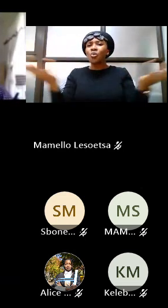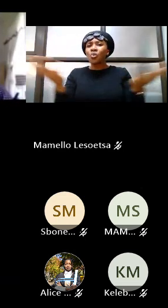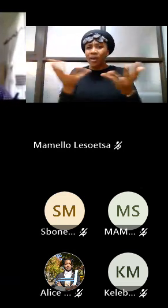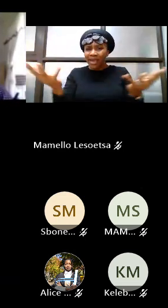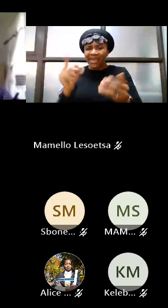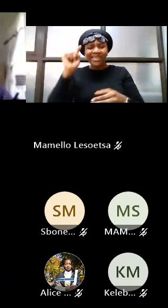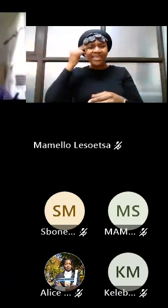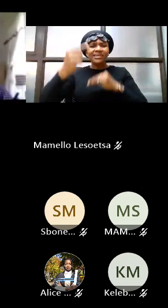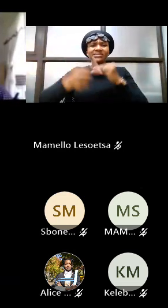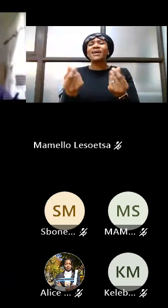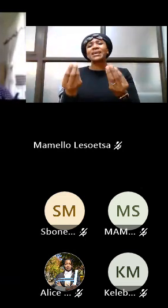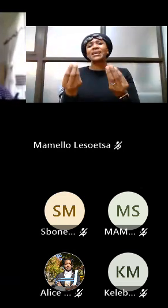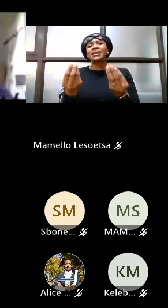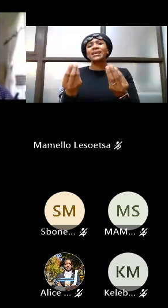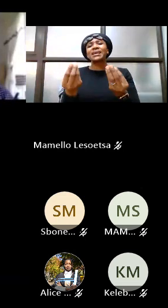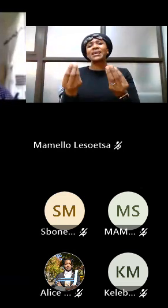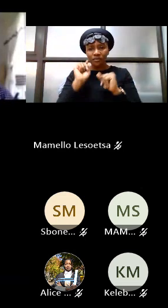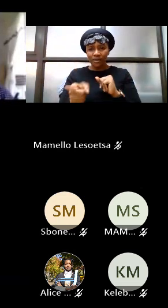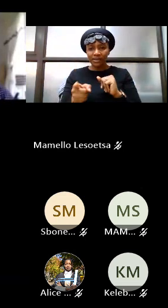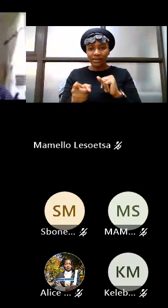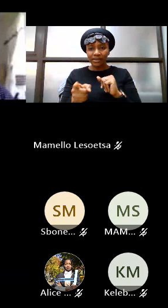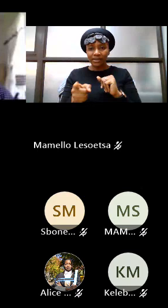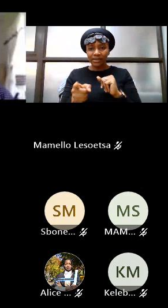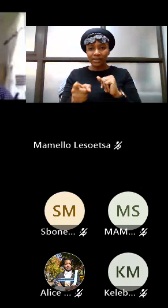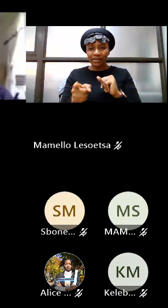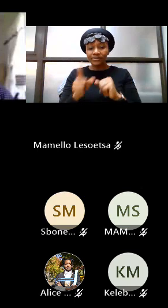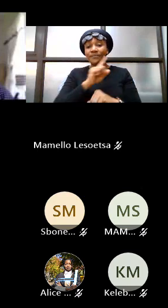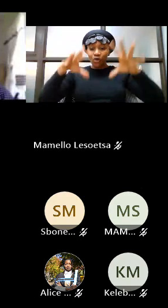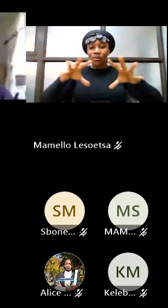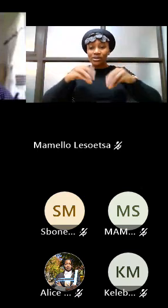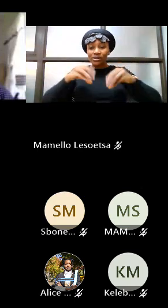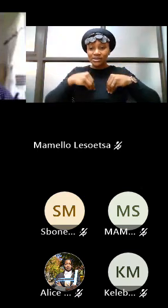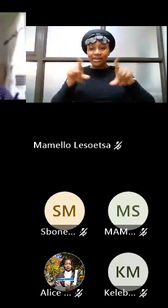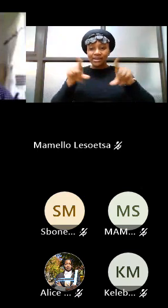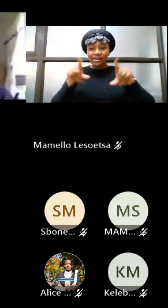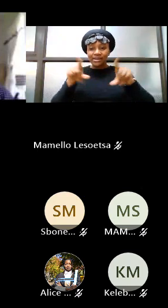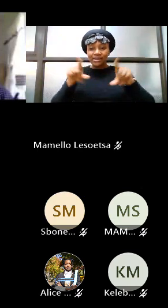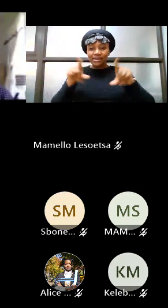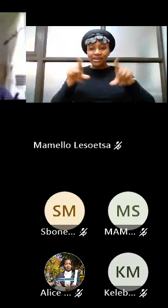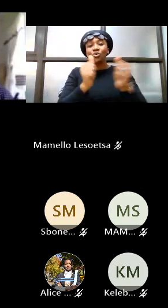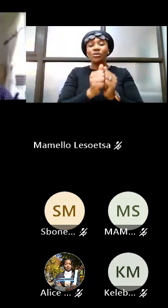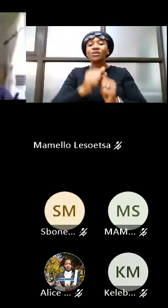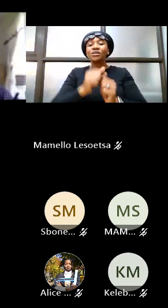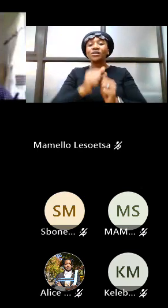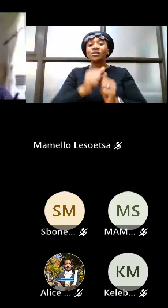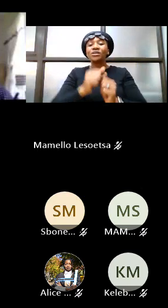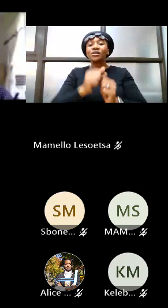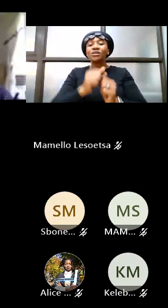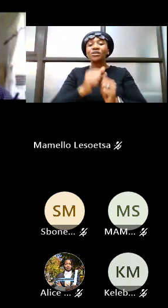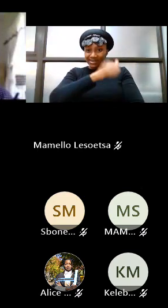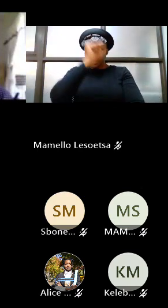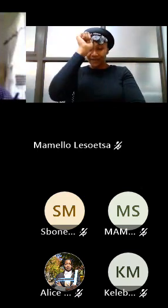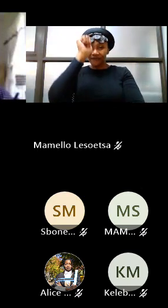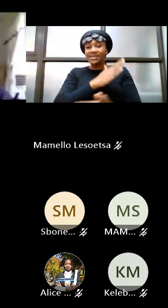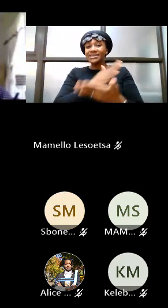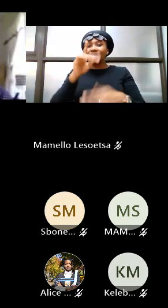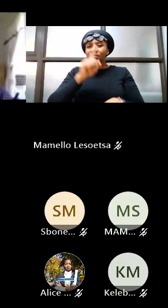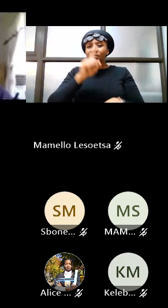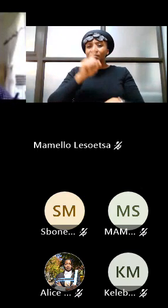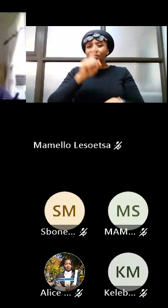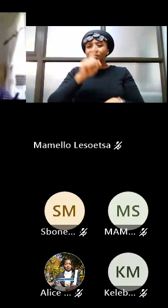thing. But with creative accommodations, or even just engaging with the disabled student themselves, that's sometimes all that you need